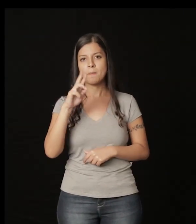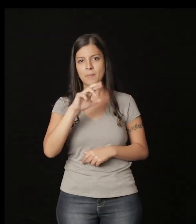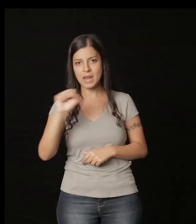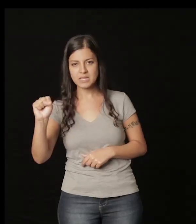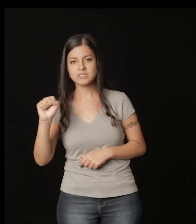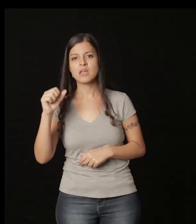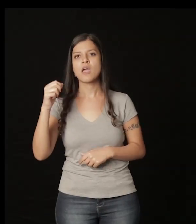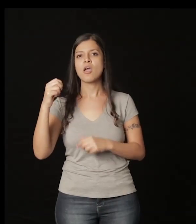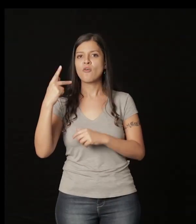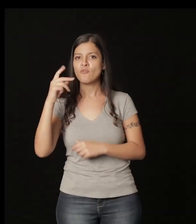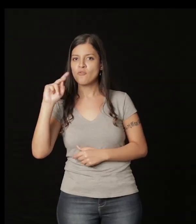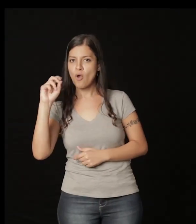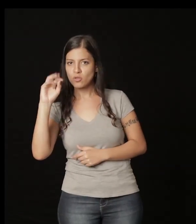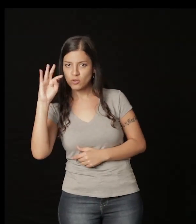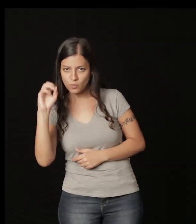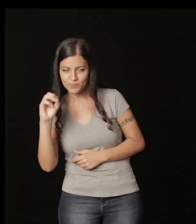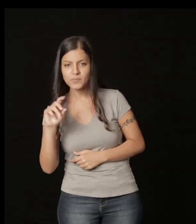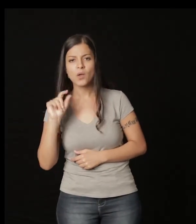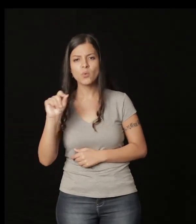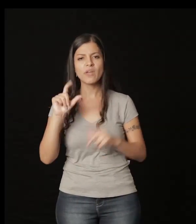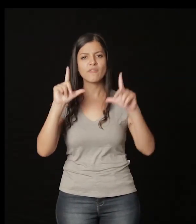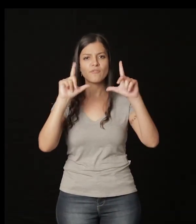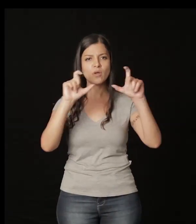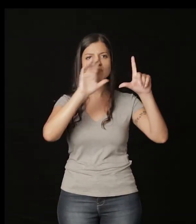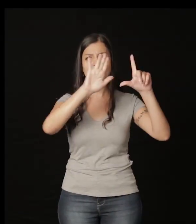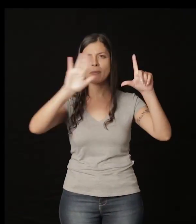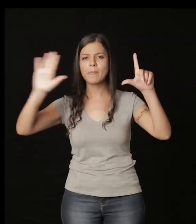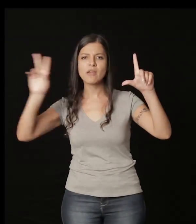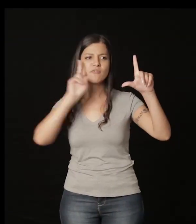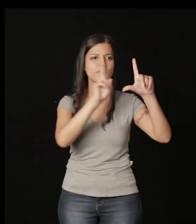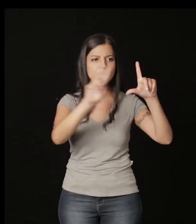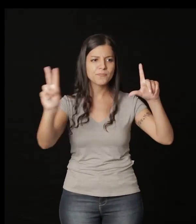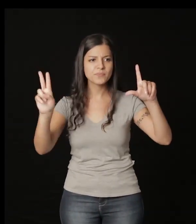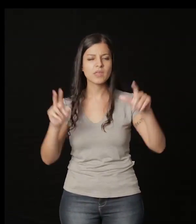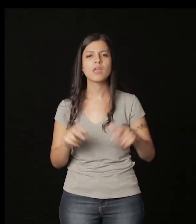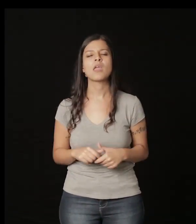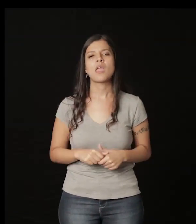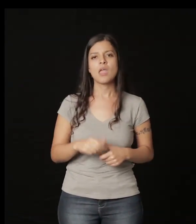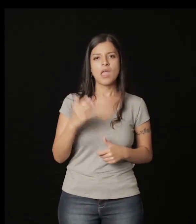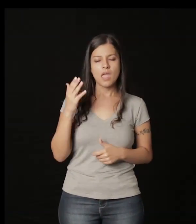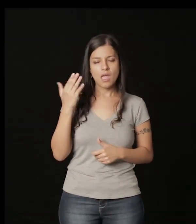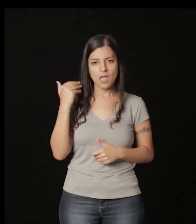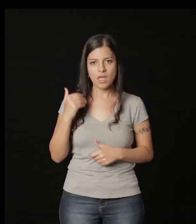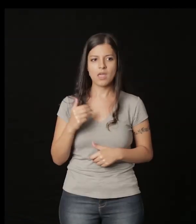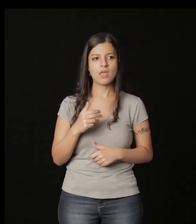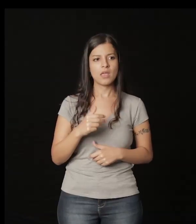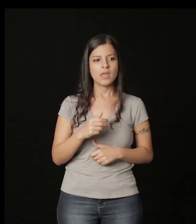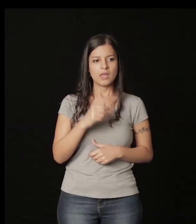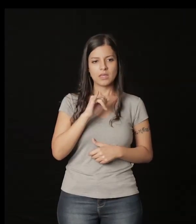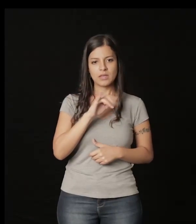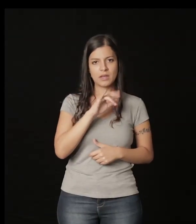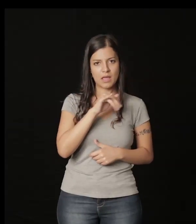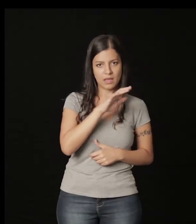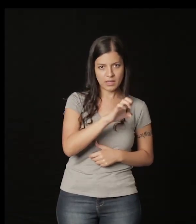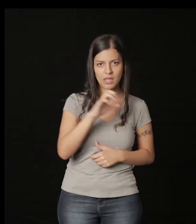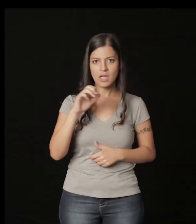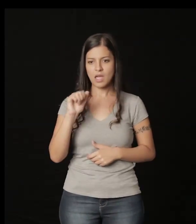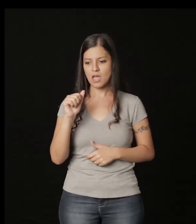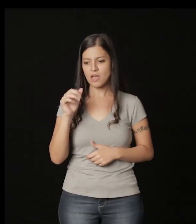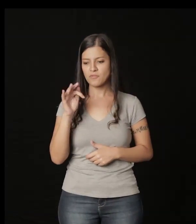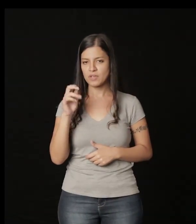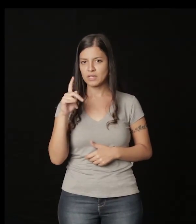looking at all these photographs, was how sanitized the images of war were that were coming out of Afghanistan and Iraq at the